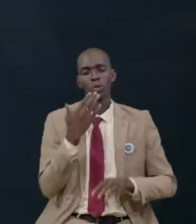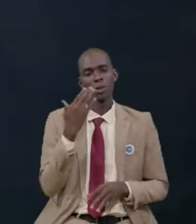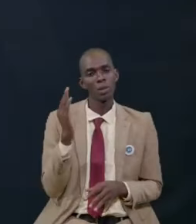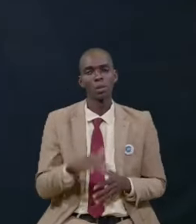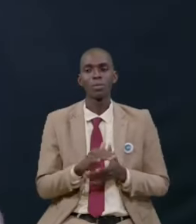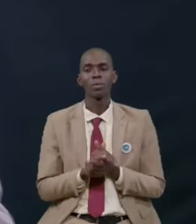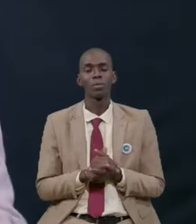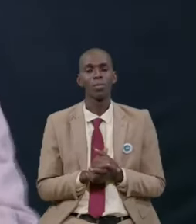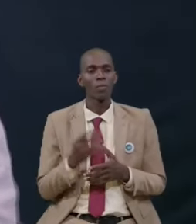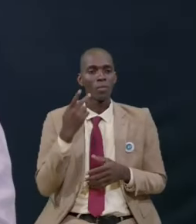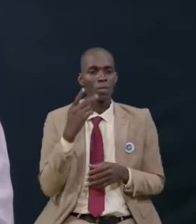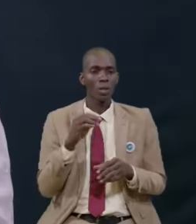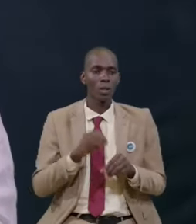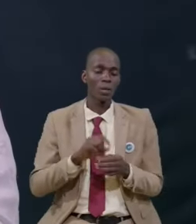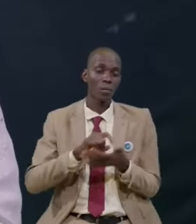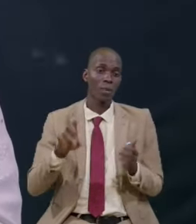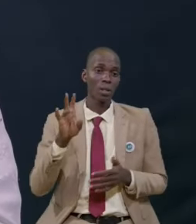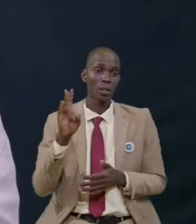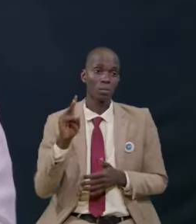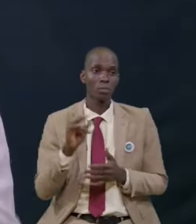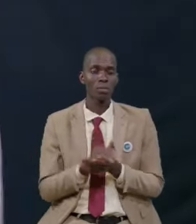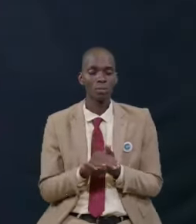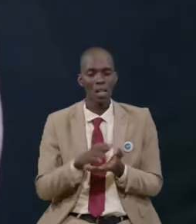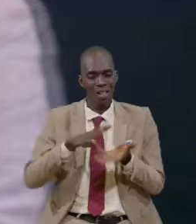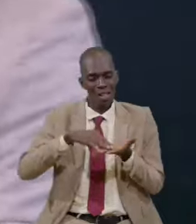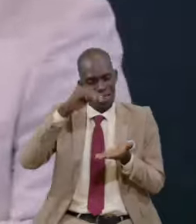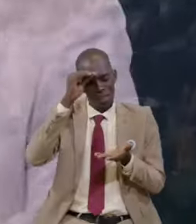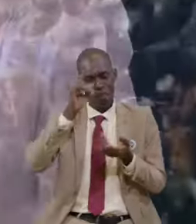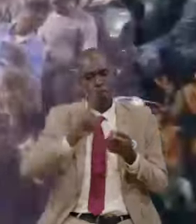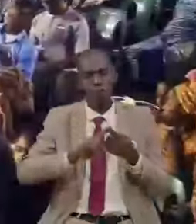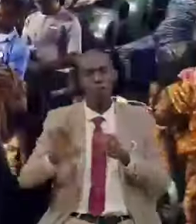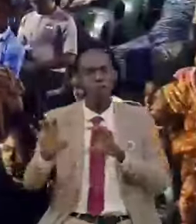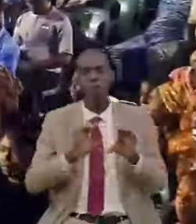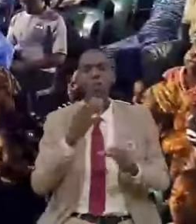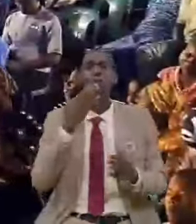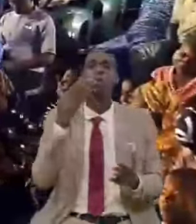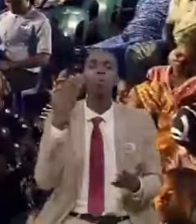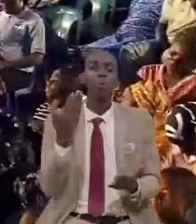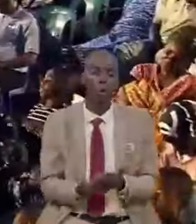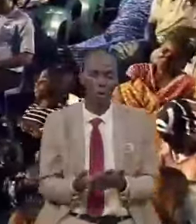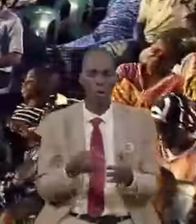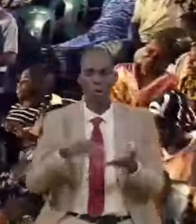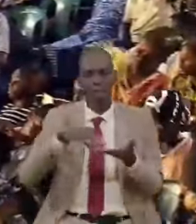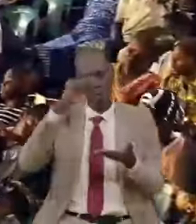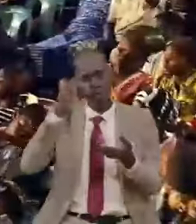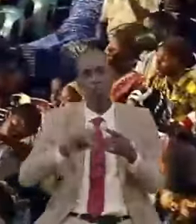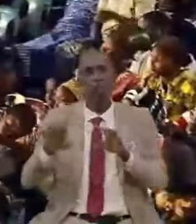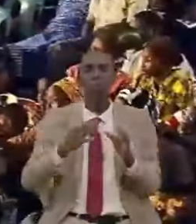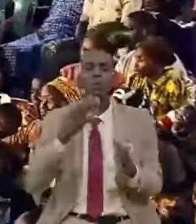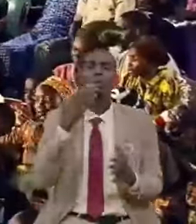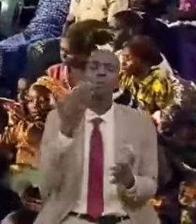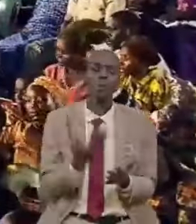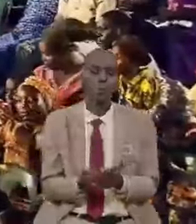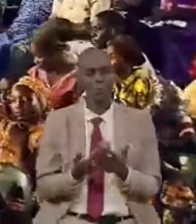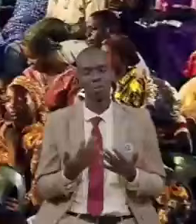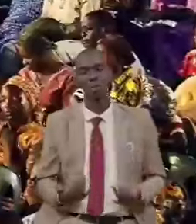17, learn to do well. Learn to do well. That's what happened to us when I